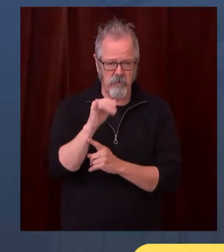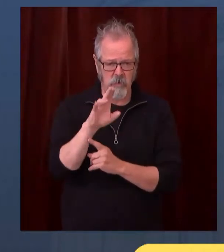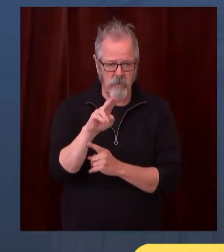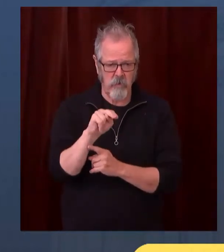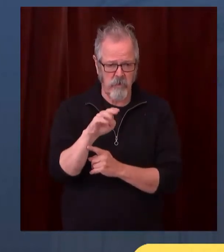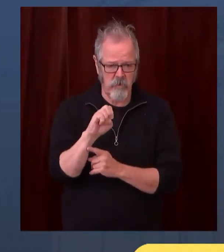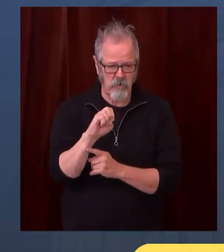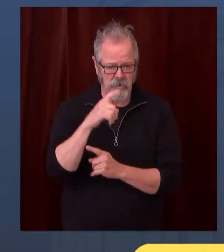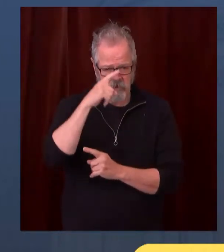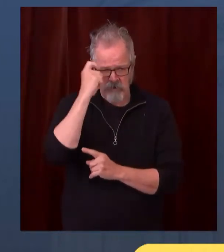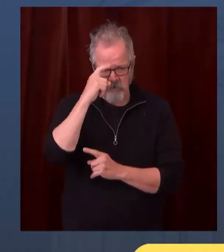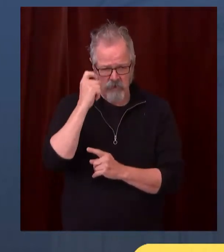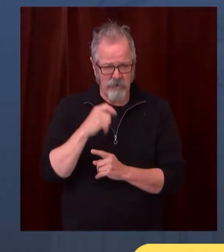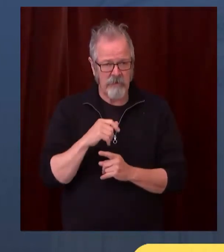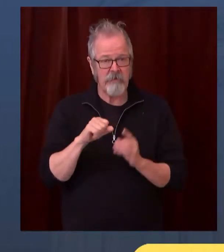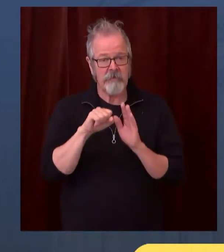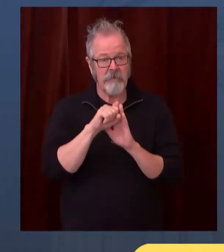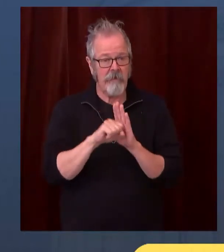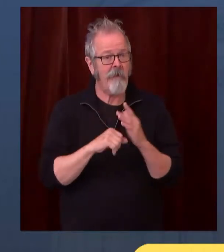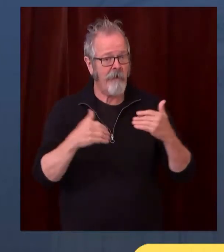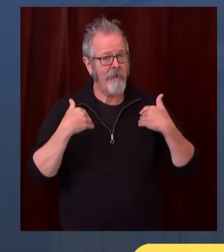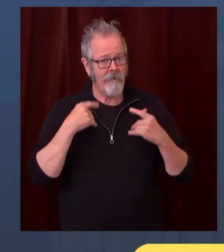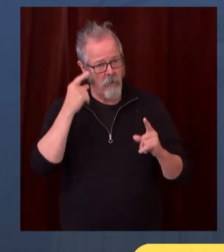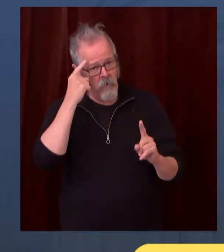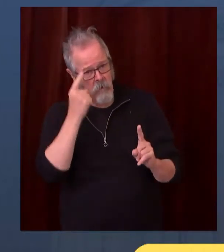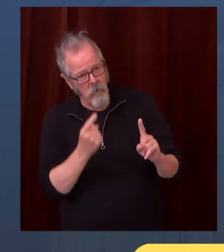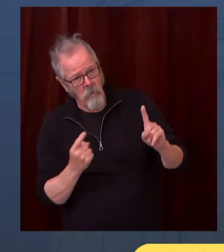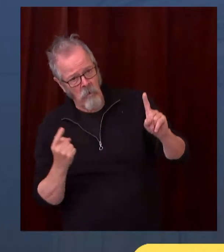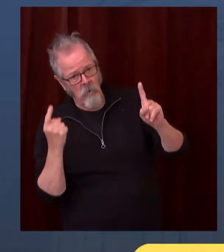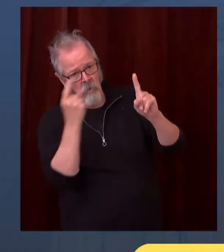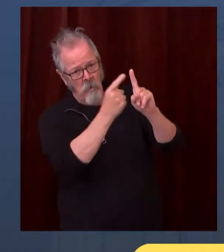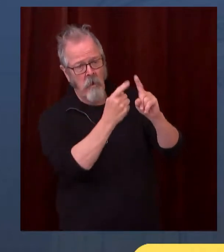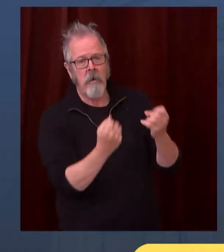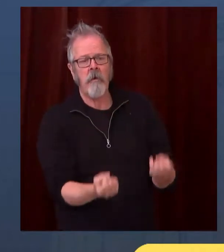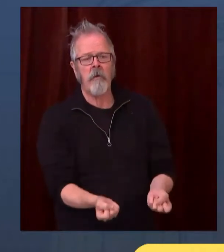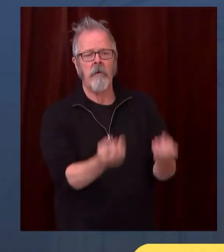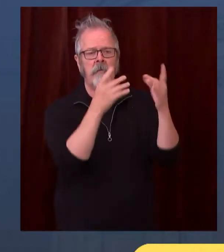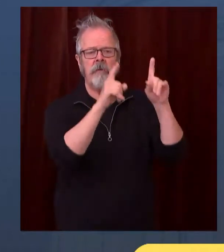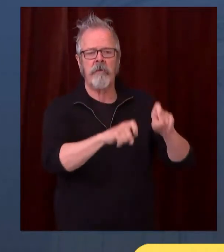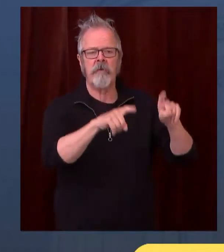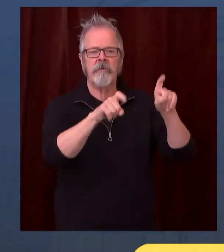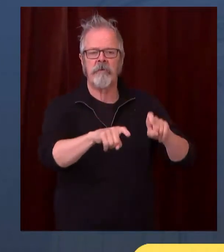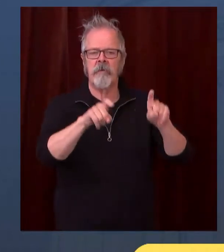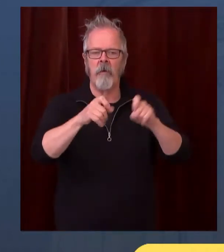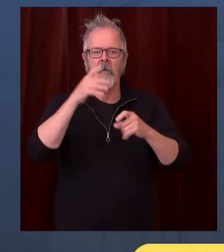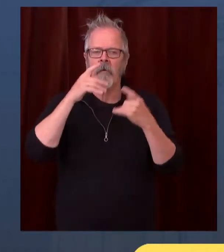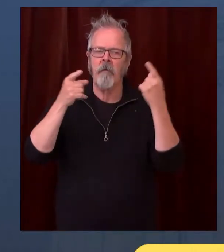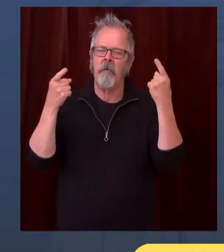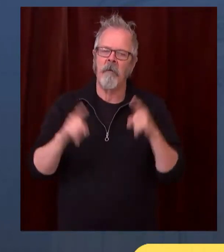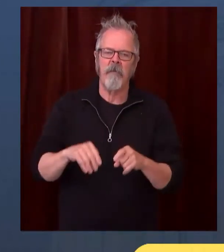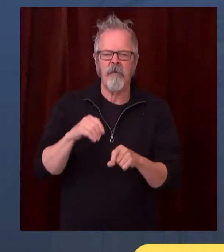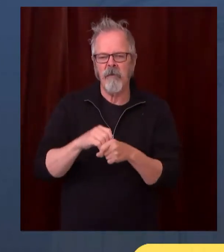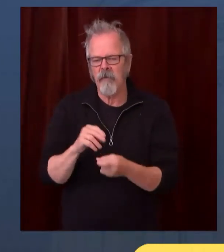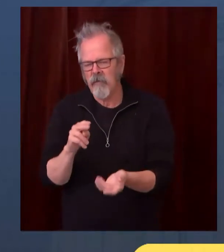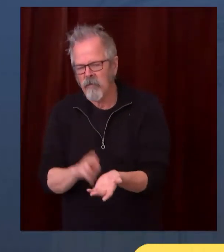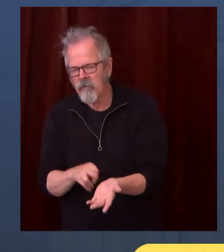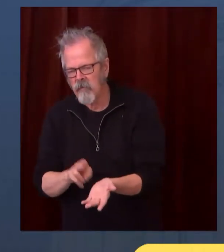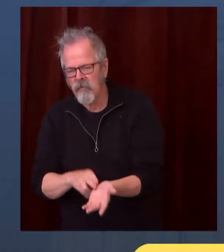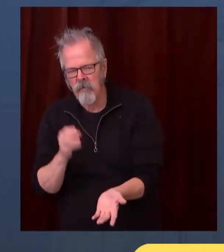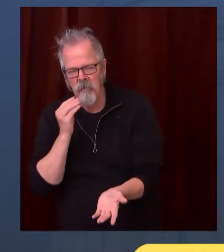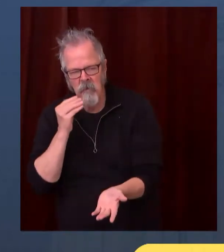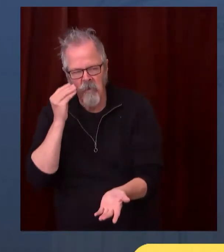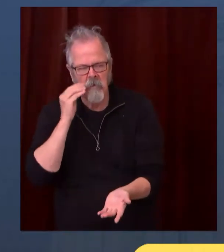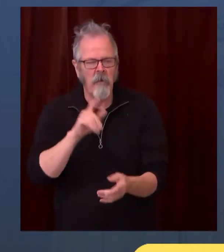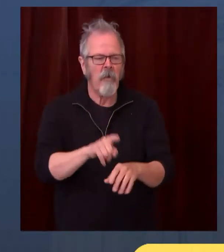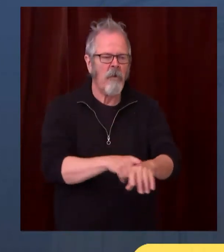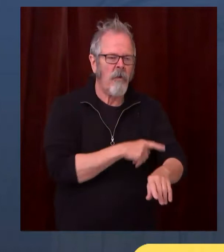makes you more optimistic at this point that you can roll out rapid tests if you need to, if there's a suspected outbreak,